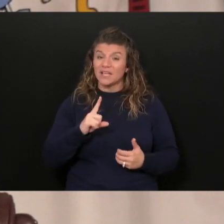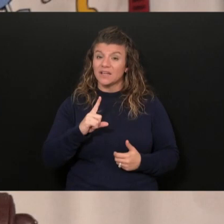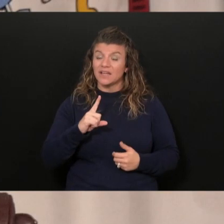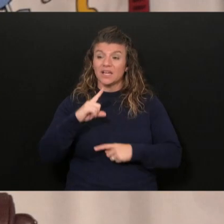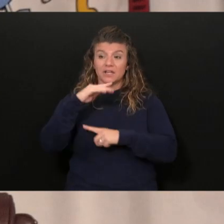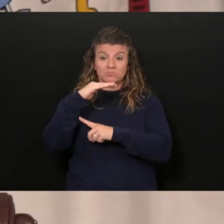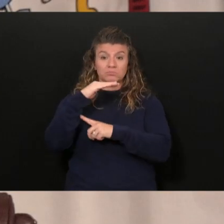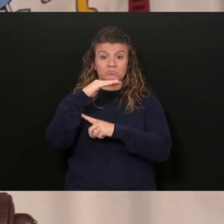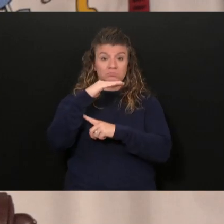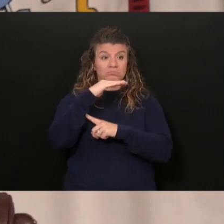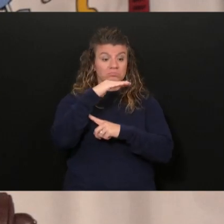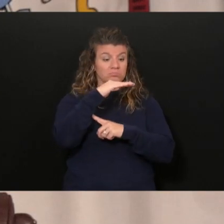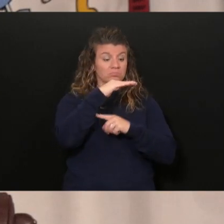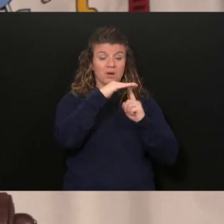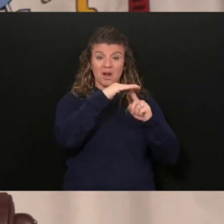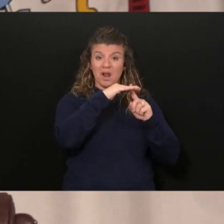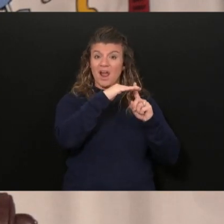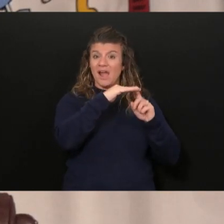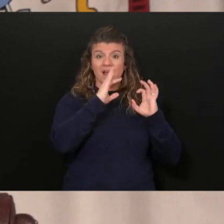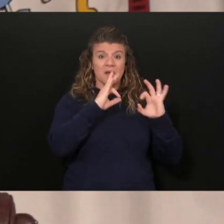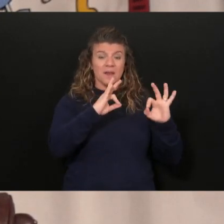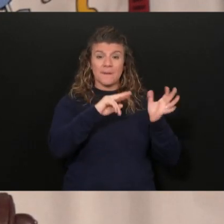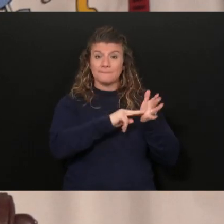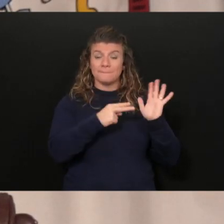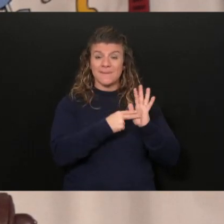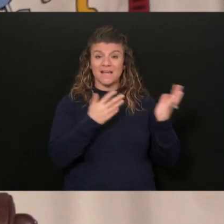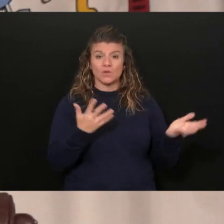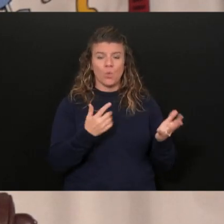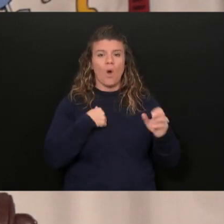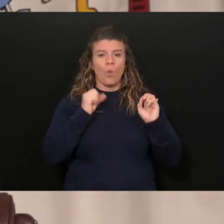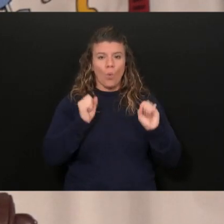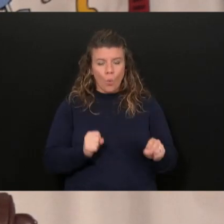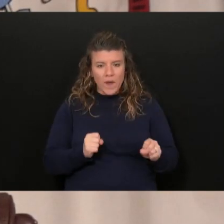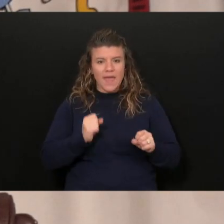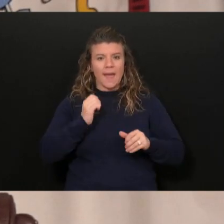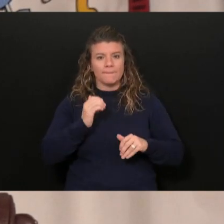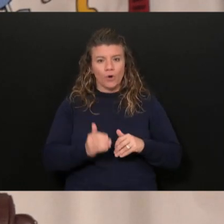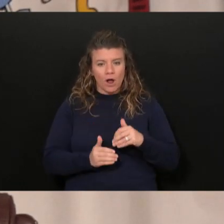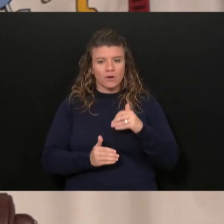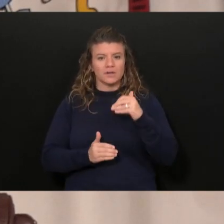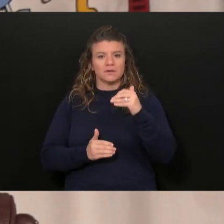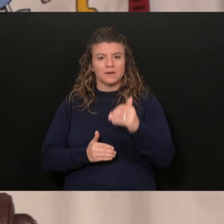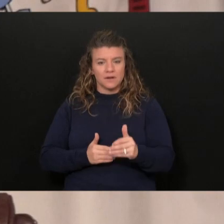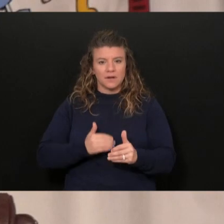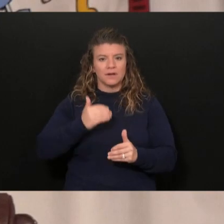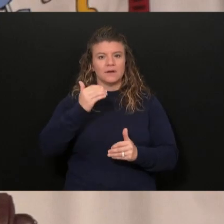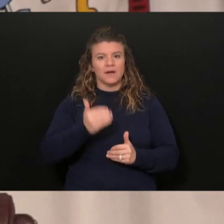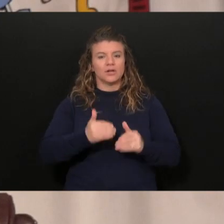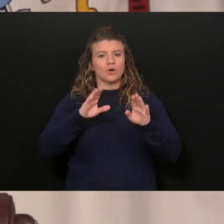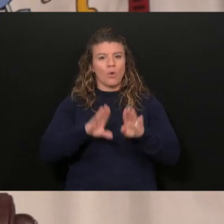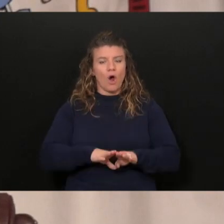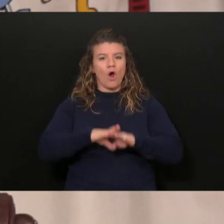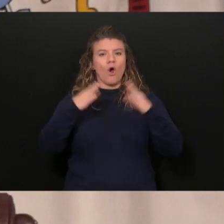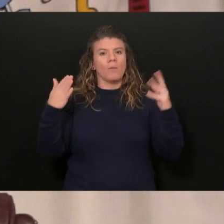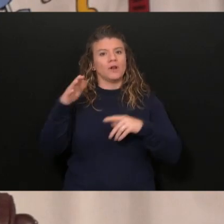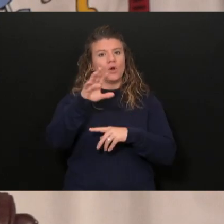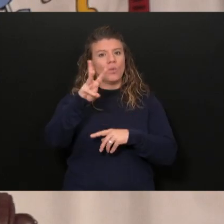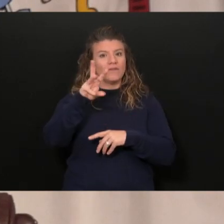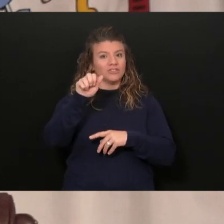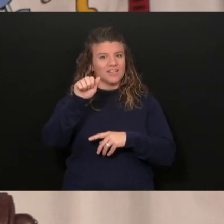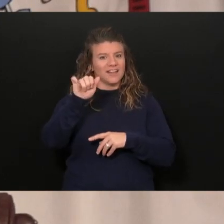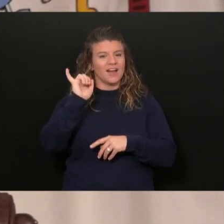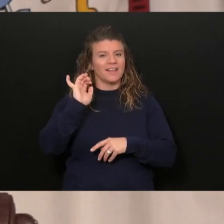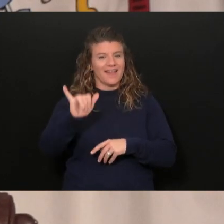that tells us we can progress with going back and reopening West Virginia, the comeback.